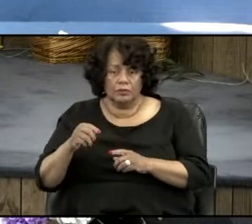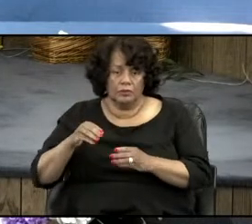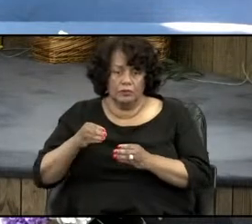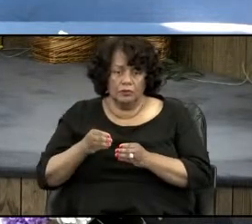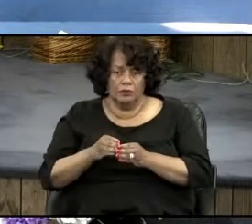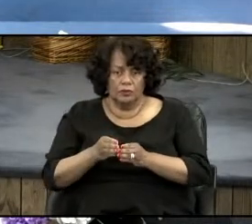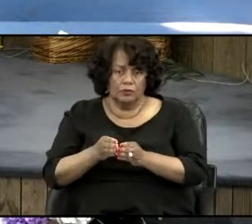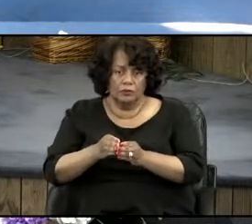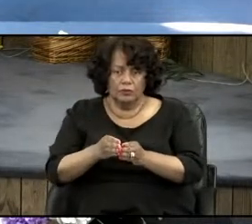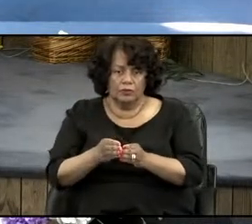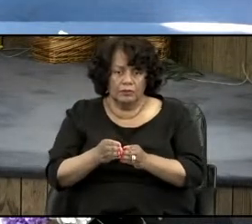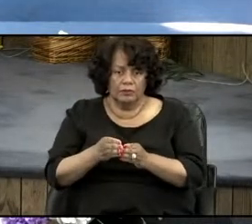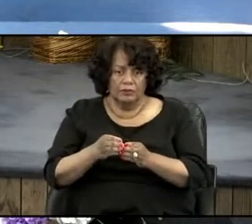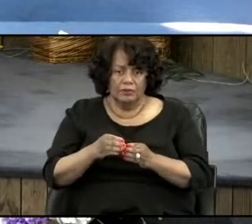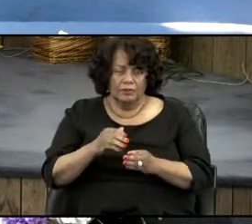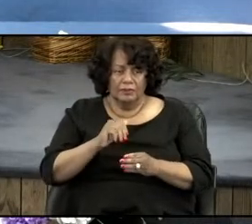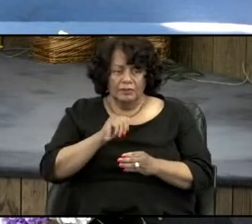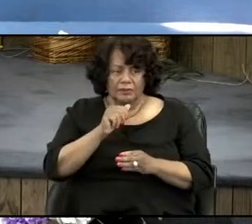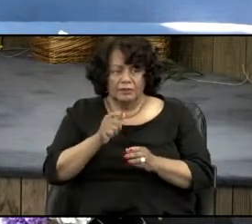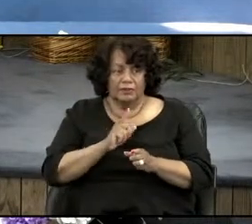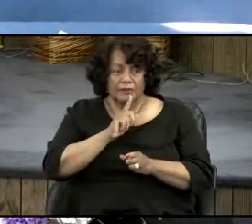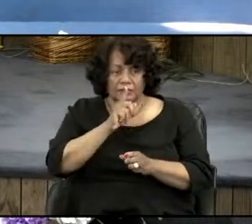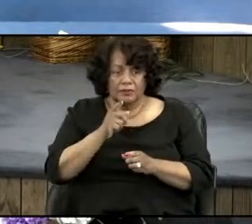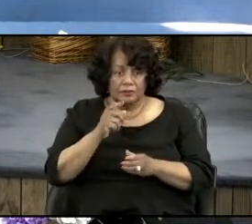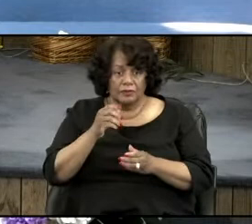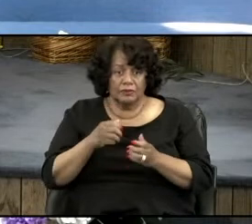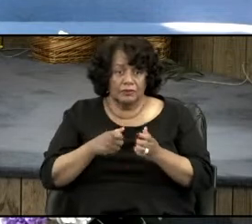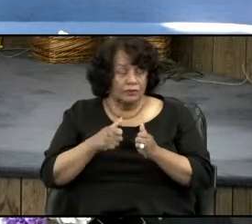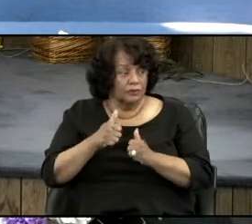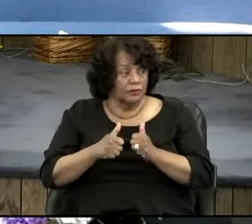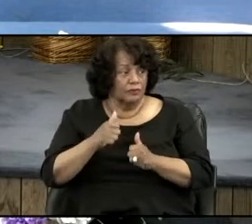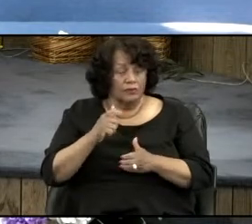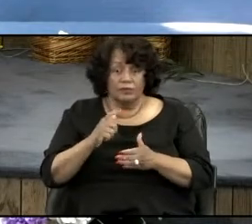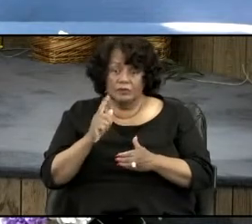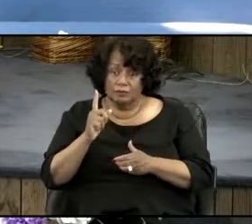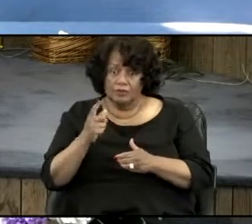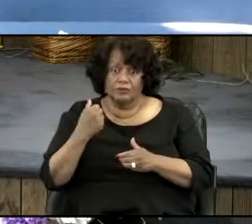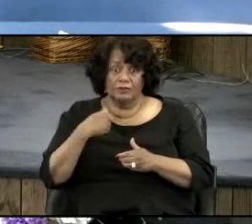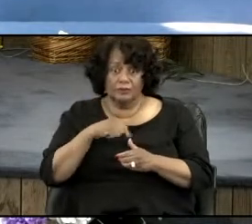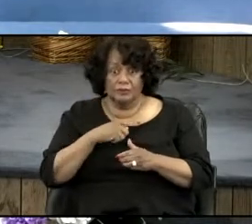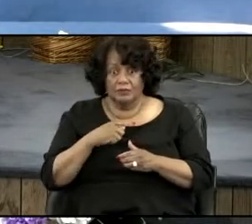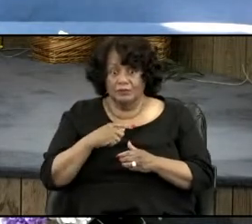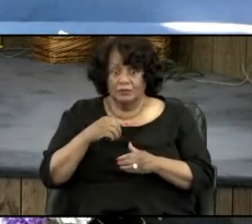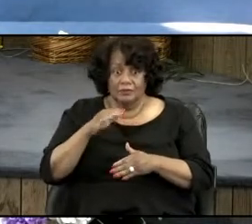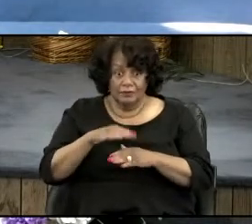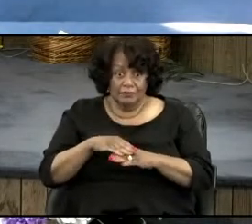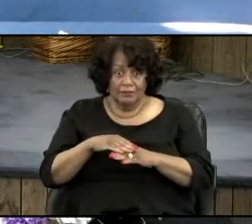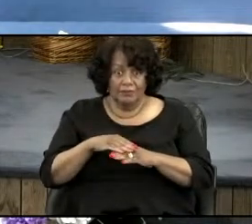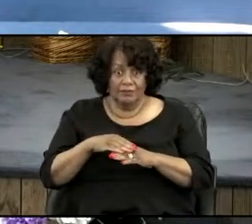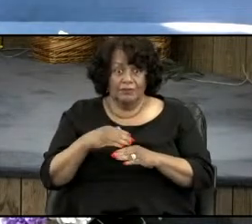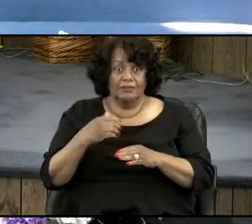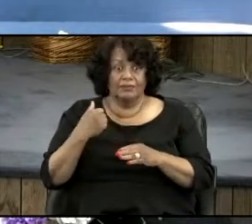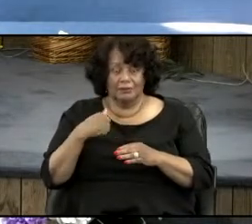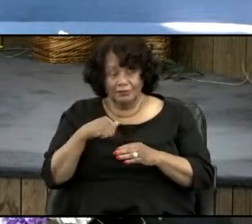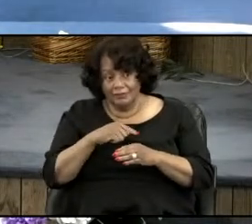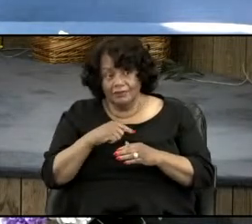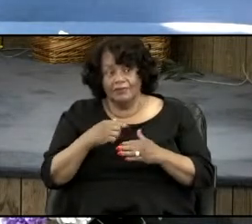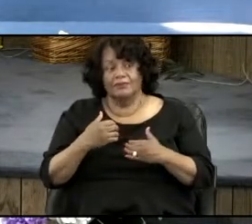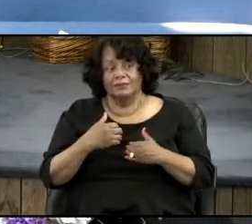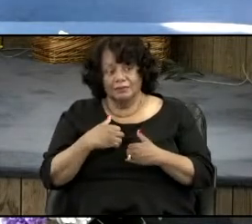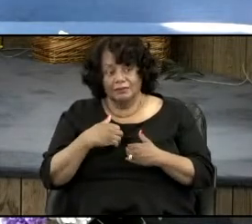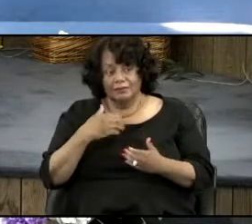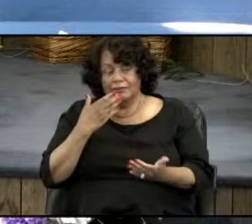not sure which one we're getting on, but we're getting on the boat tomorrow. Amen, amen. And we're going to have ourselves a good old